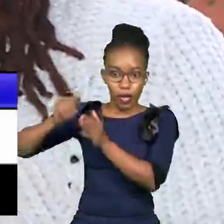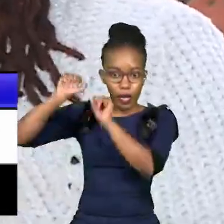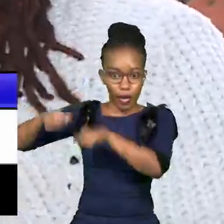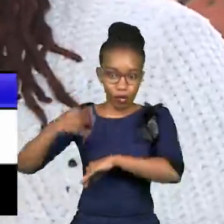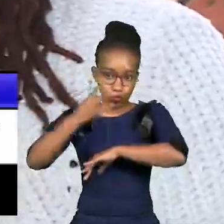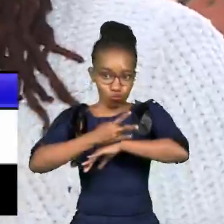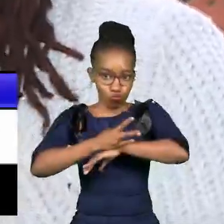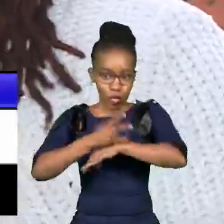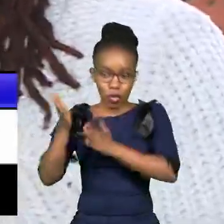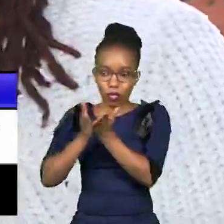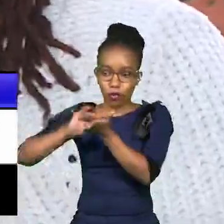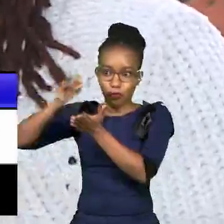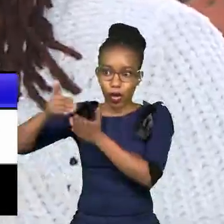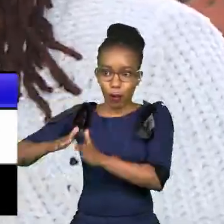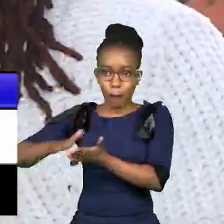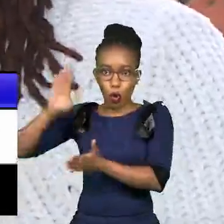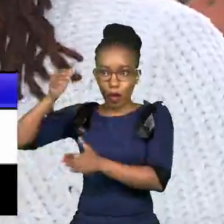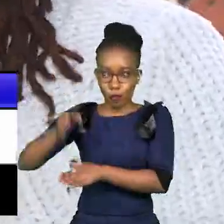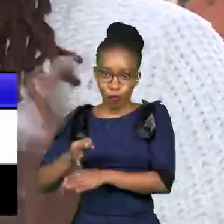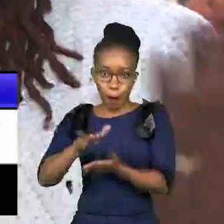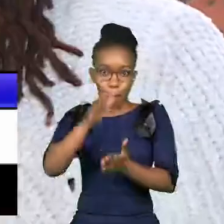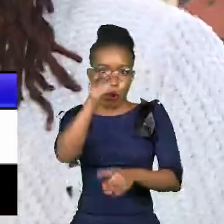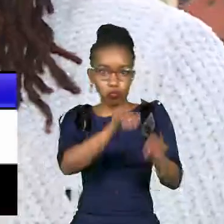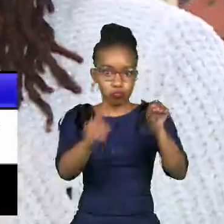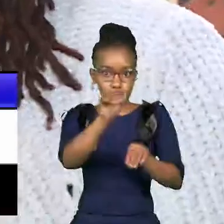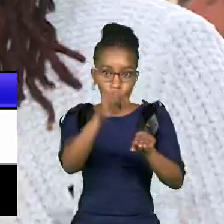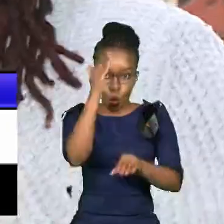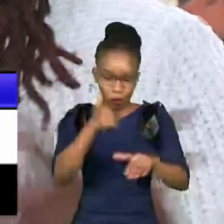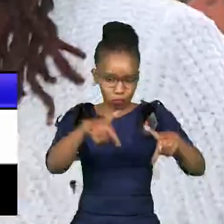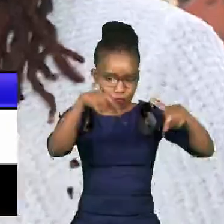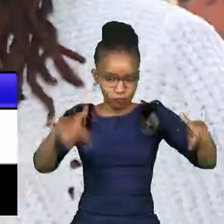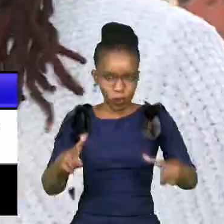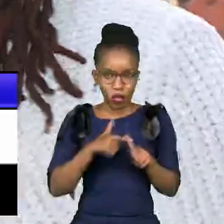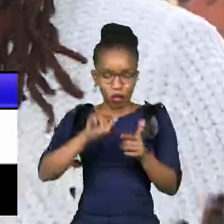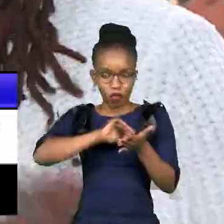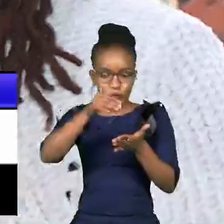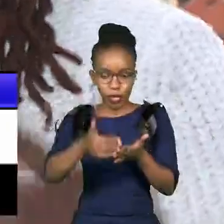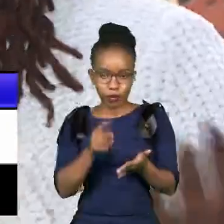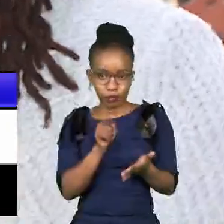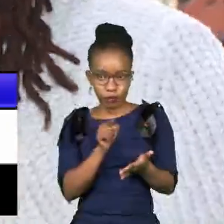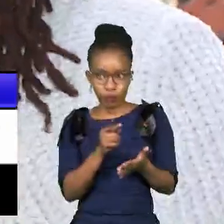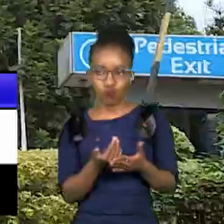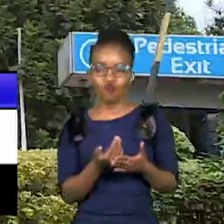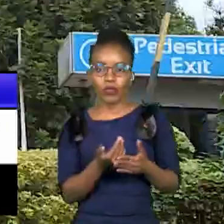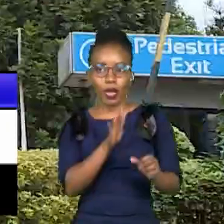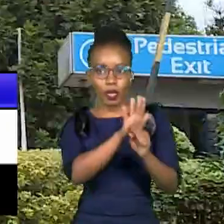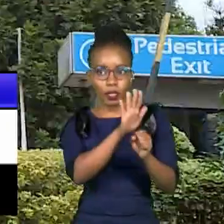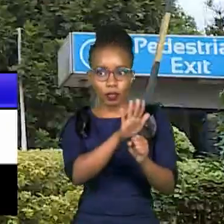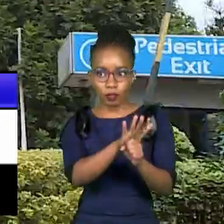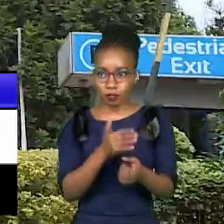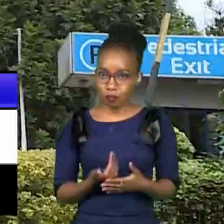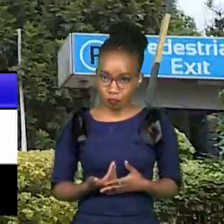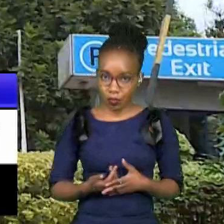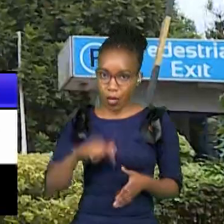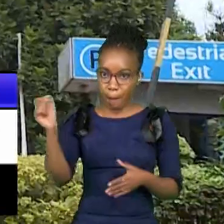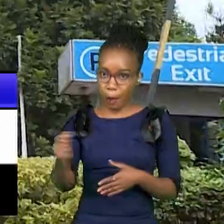able to fund more services if more of us contribute, because the pool is bigger, so the amount of money they have is larger. The defaulting of